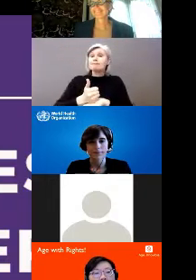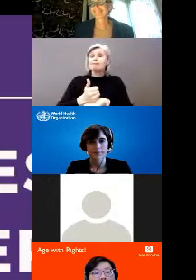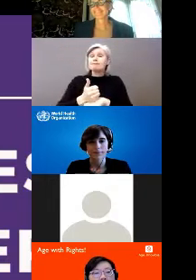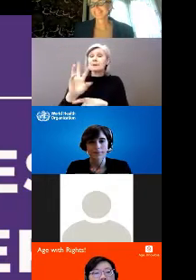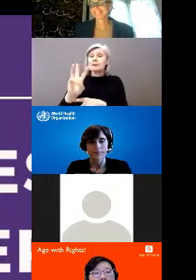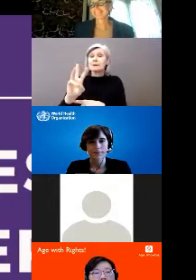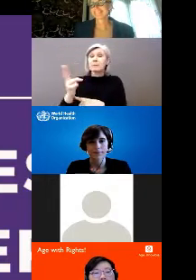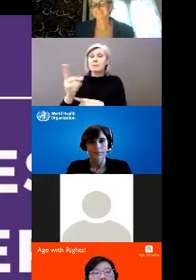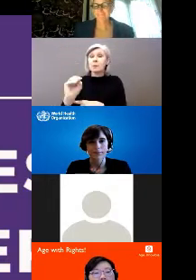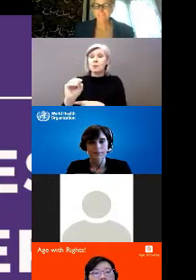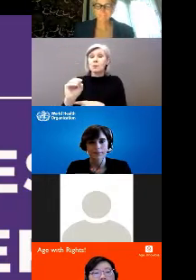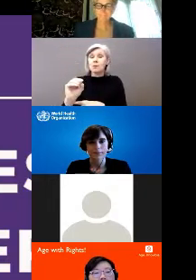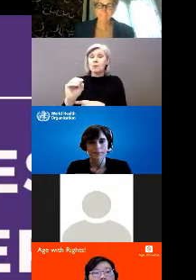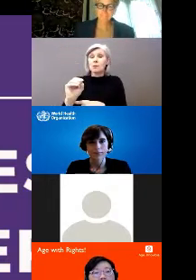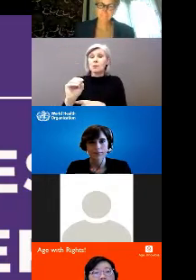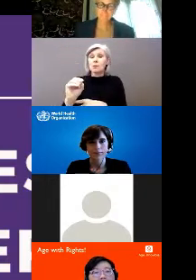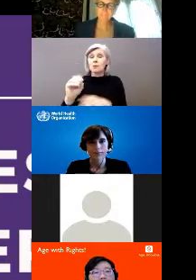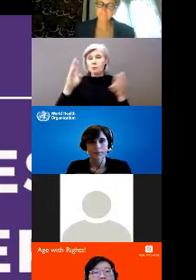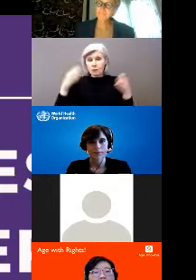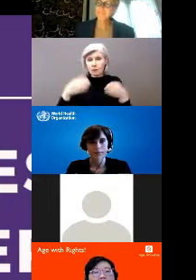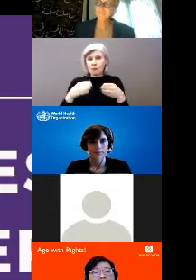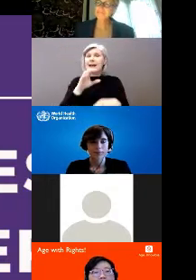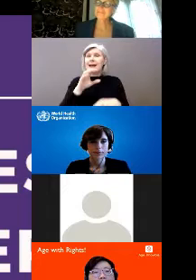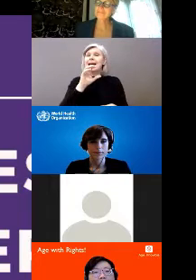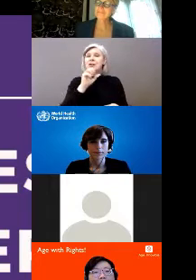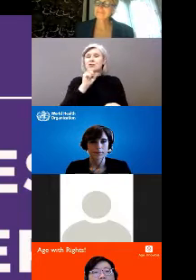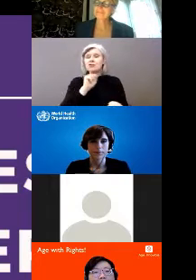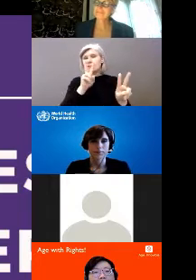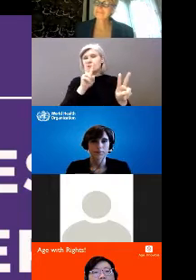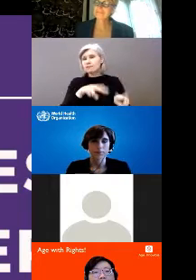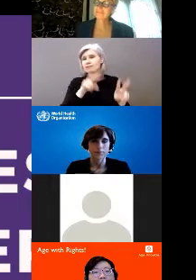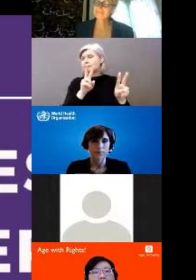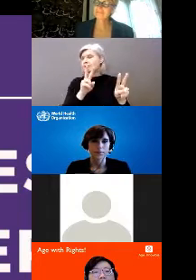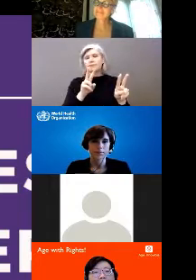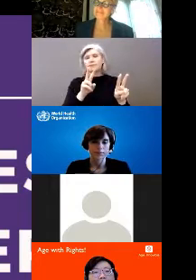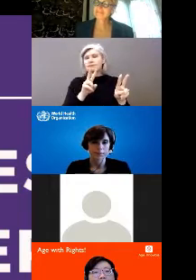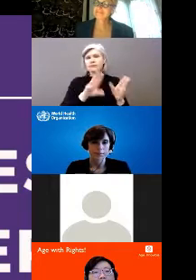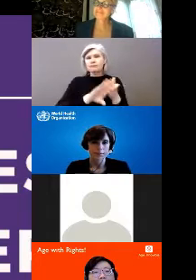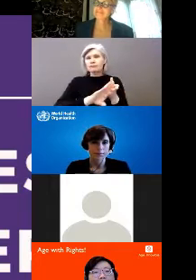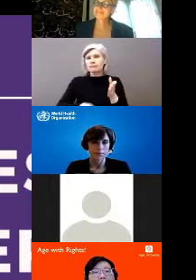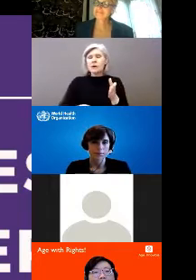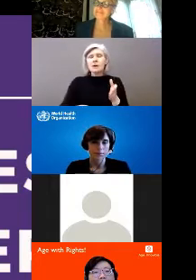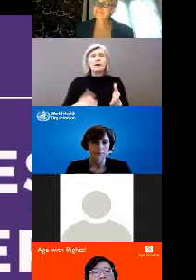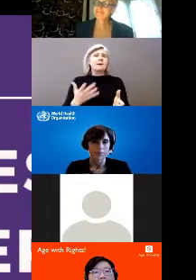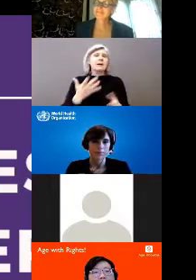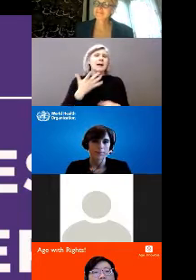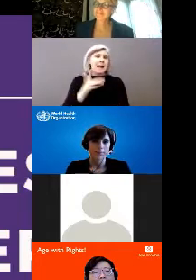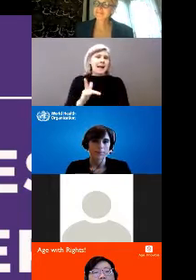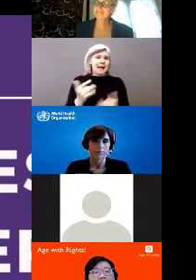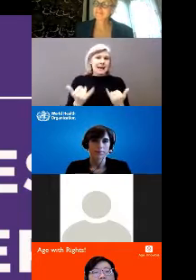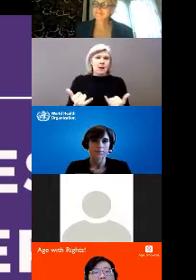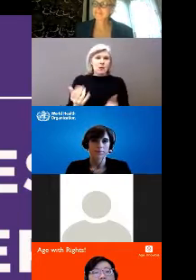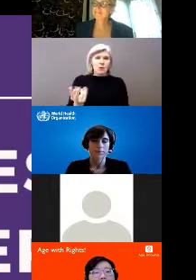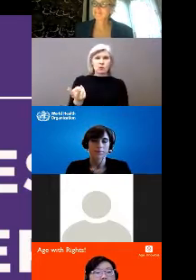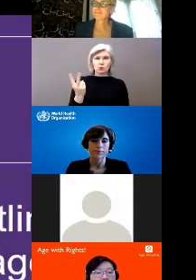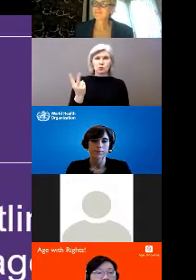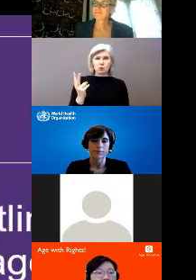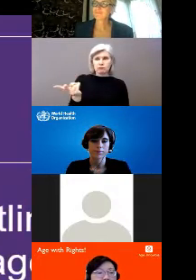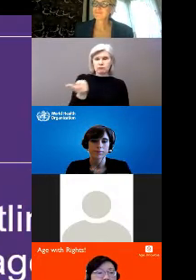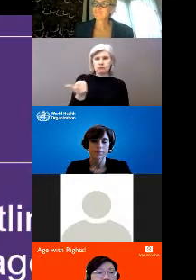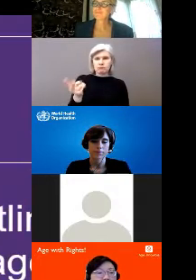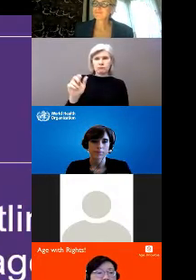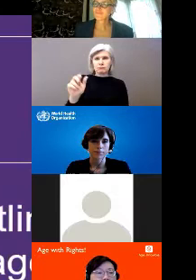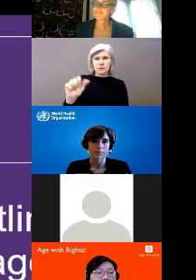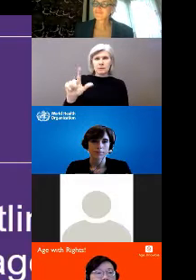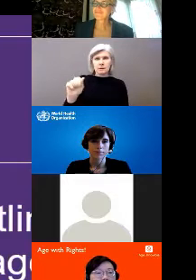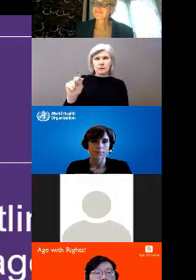WHO program on ageism. We're so lucky to have you and Banya here today, for which we thank you immensely.